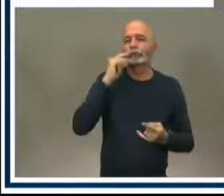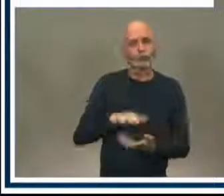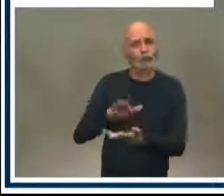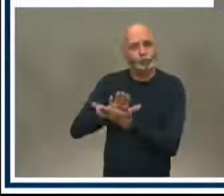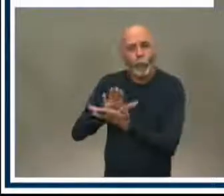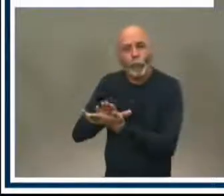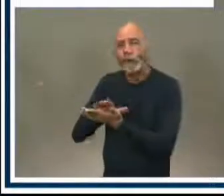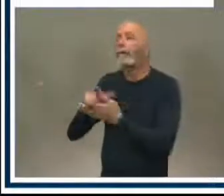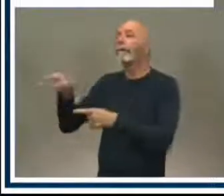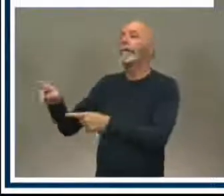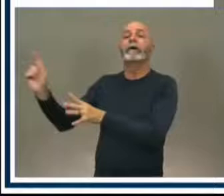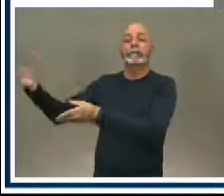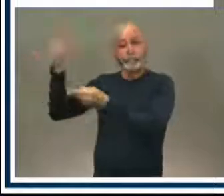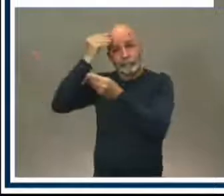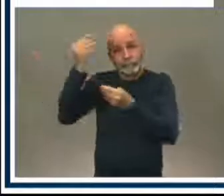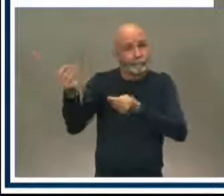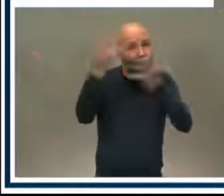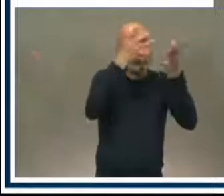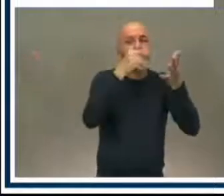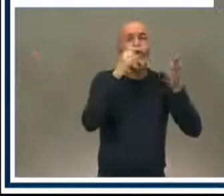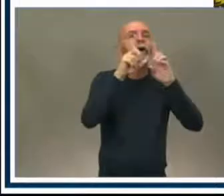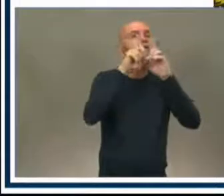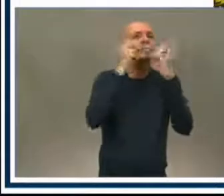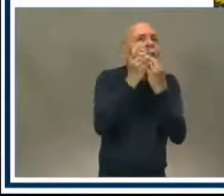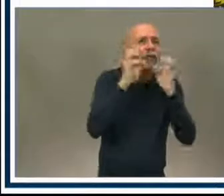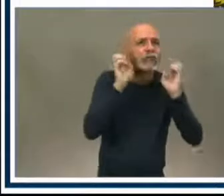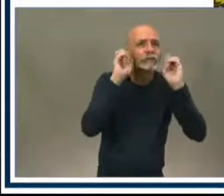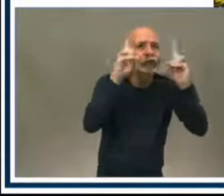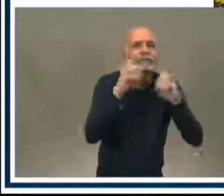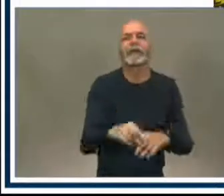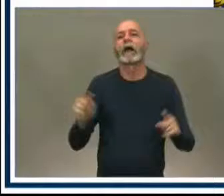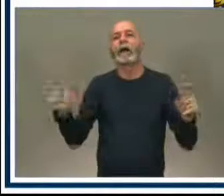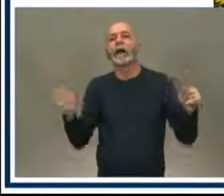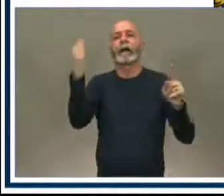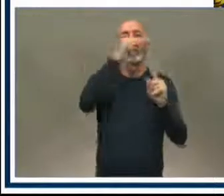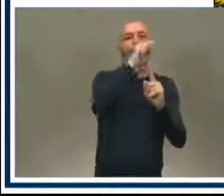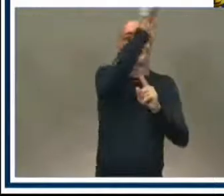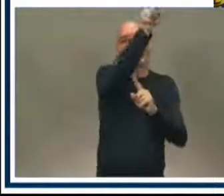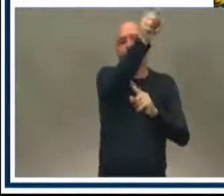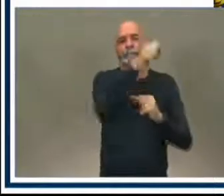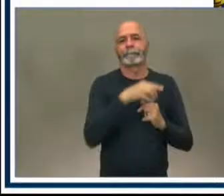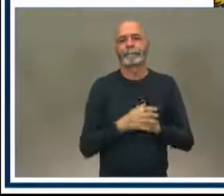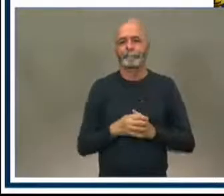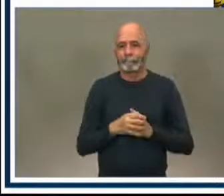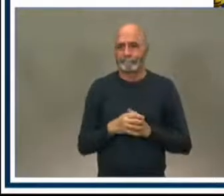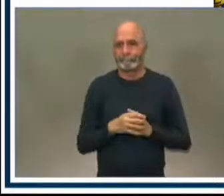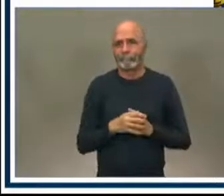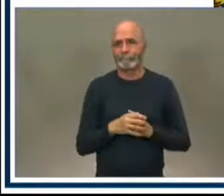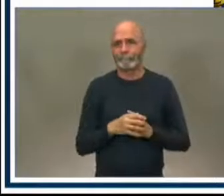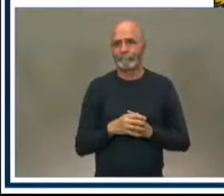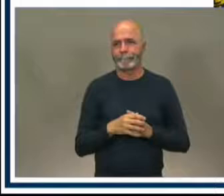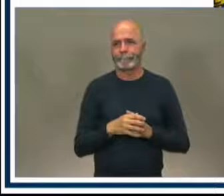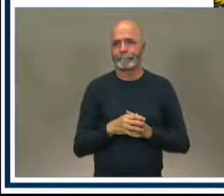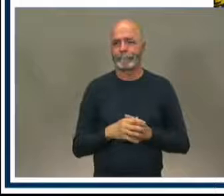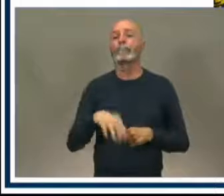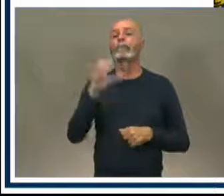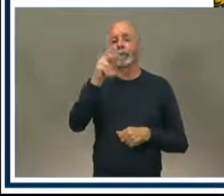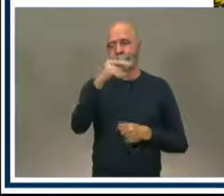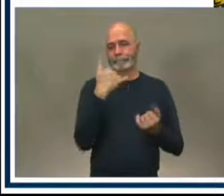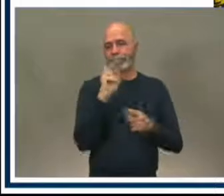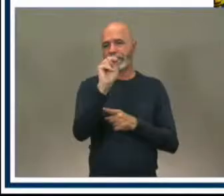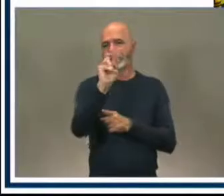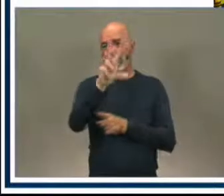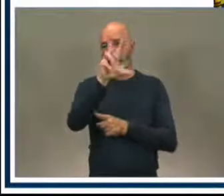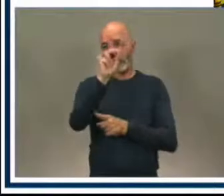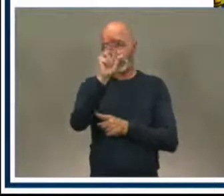who reports to the Department of Education. In terms of in terms of that November 30th deadline, I'm still just